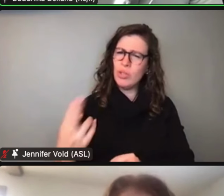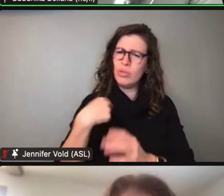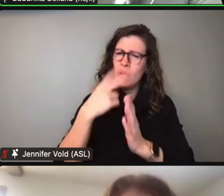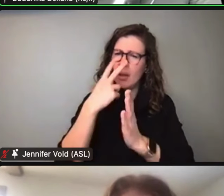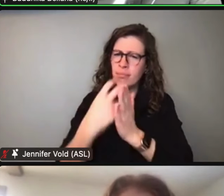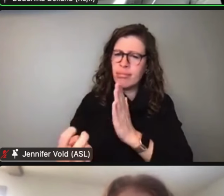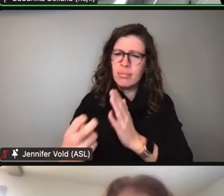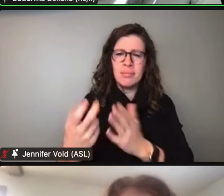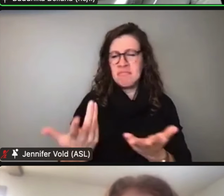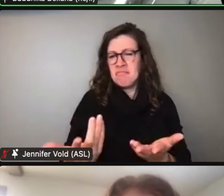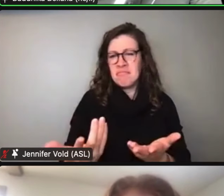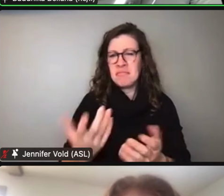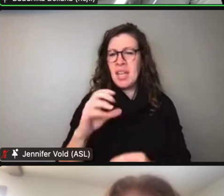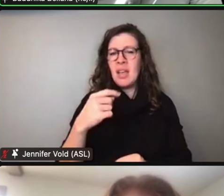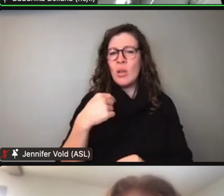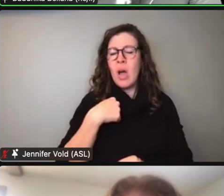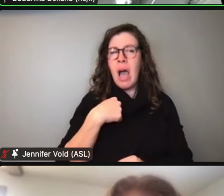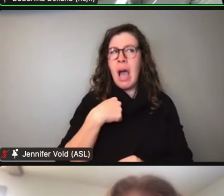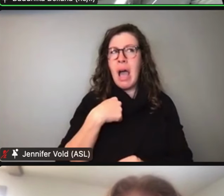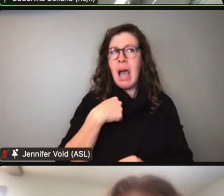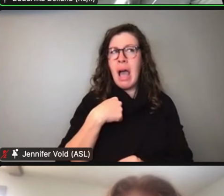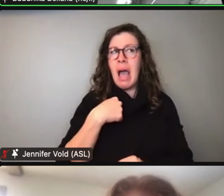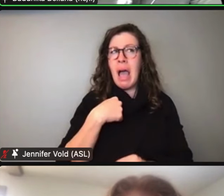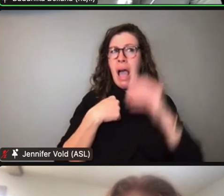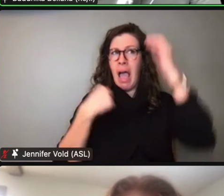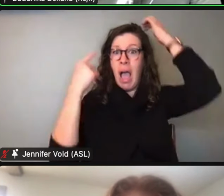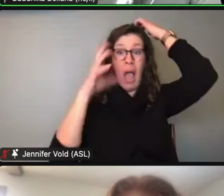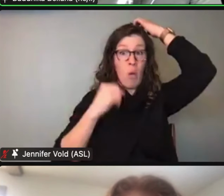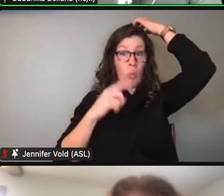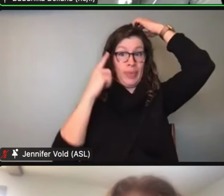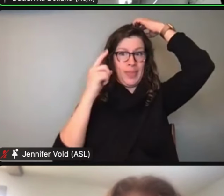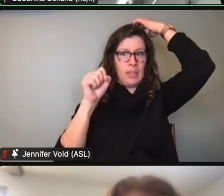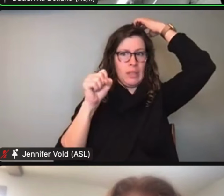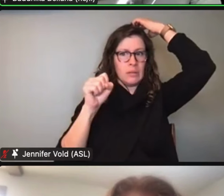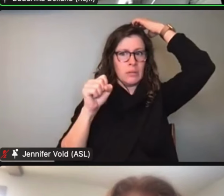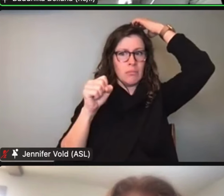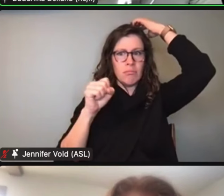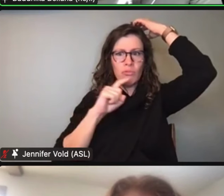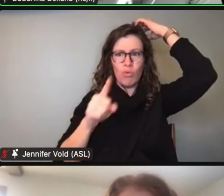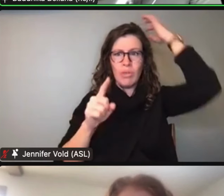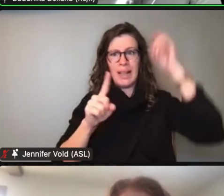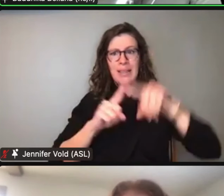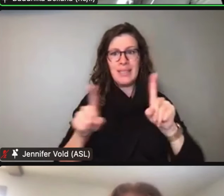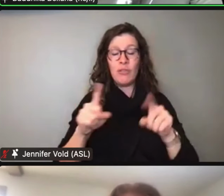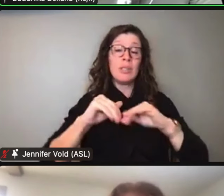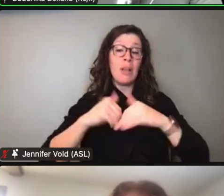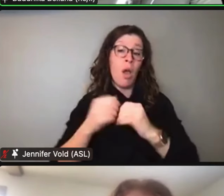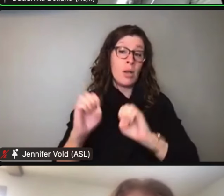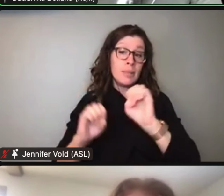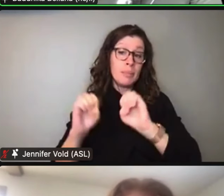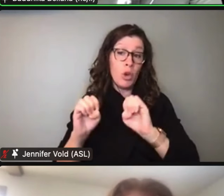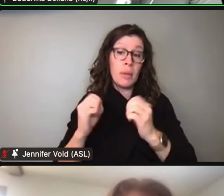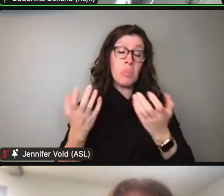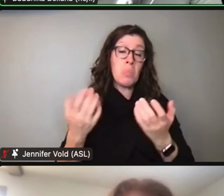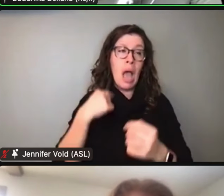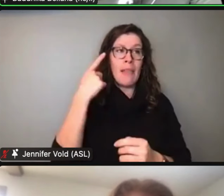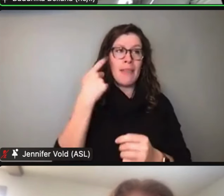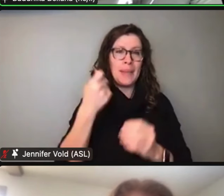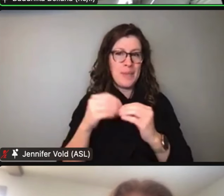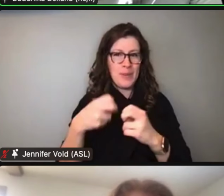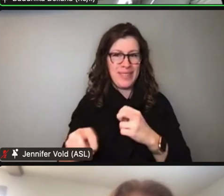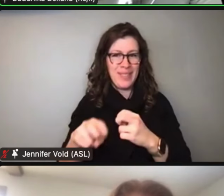I imagine that there is a real difference between that. And to get at it experimentally, I think it's a little tougher because